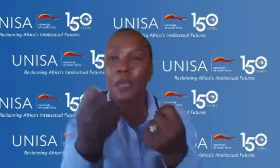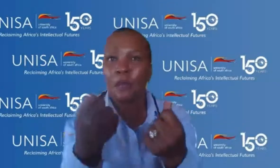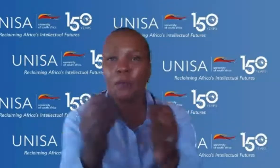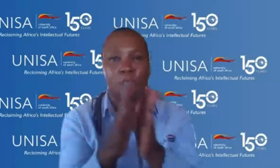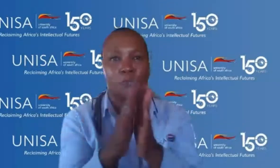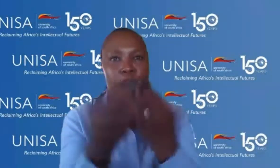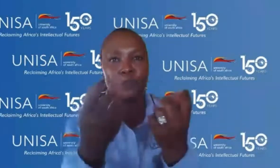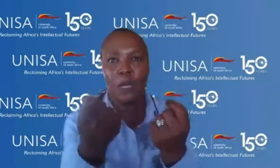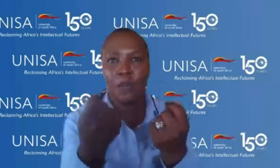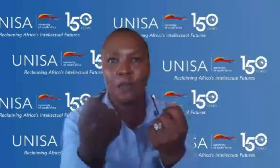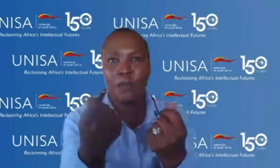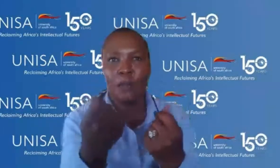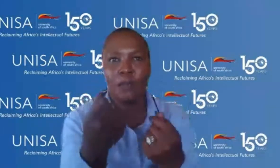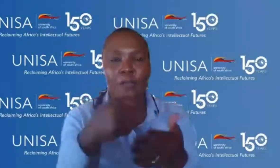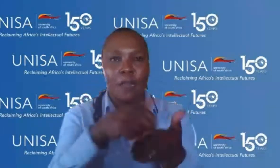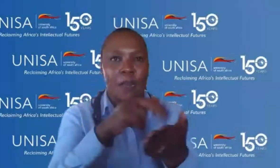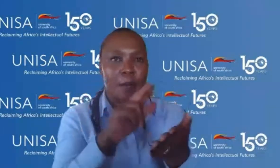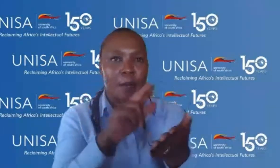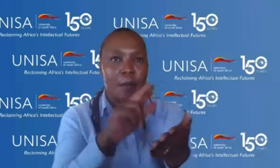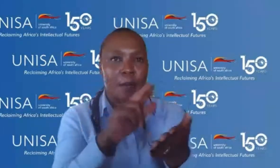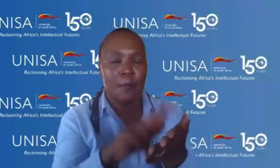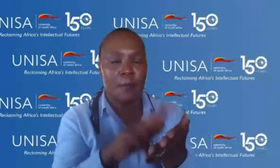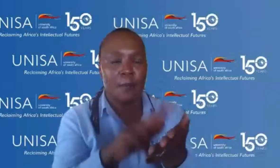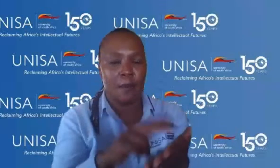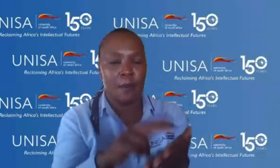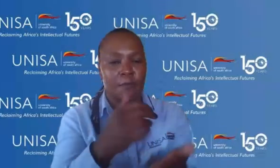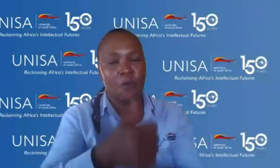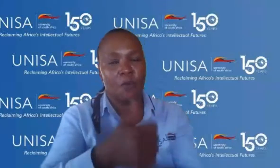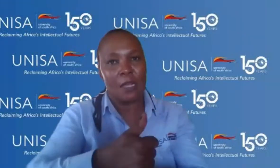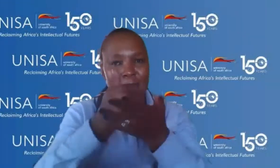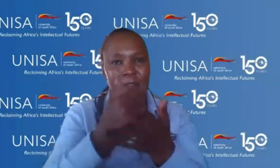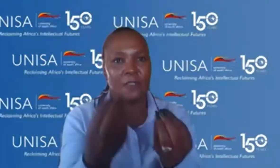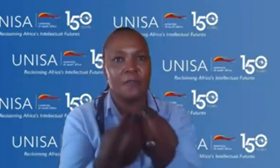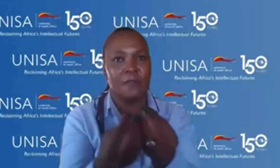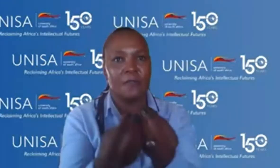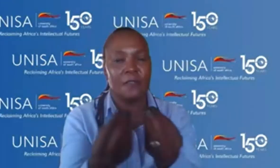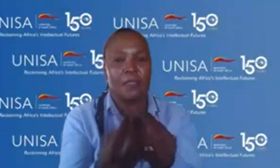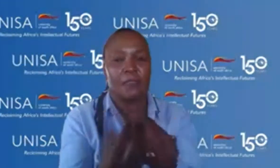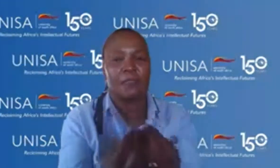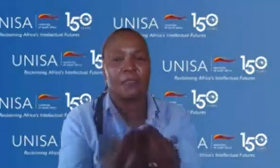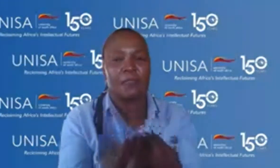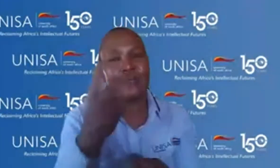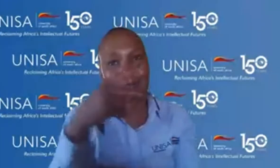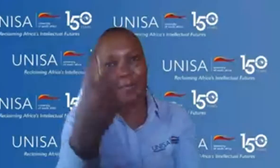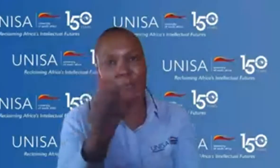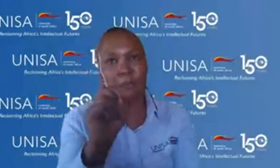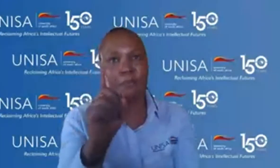for an assistive device. Okay, the second question was to